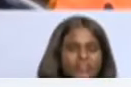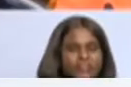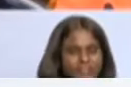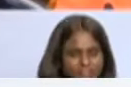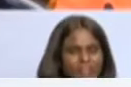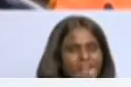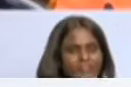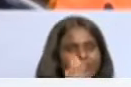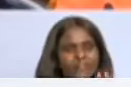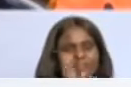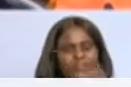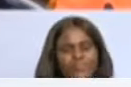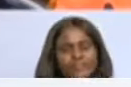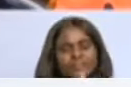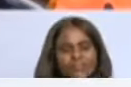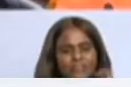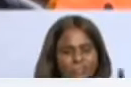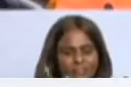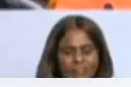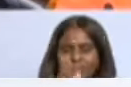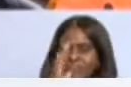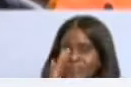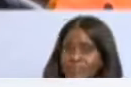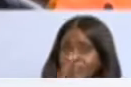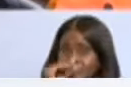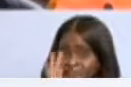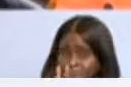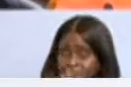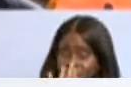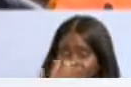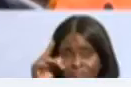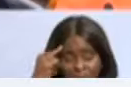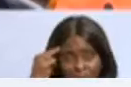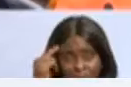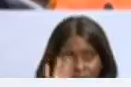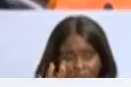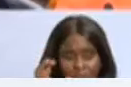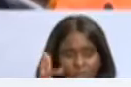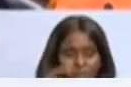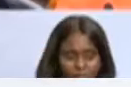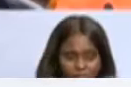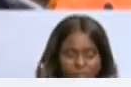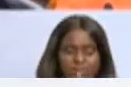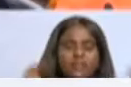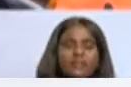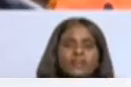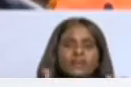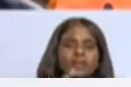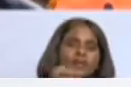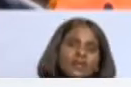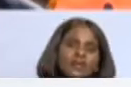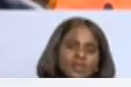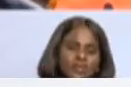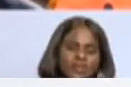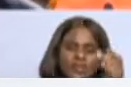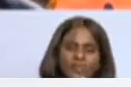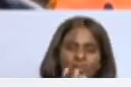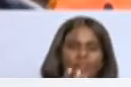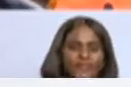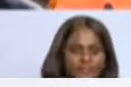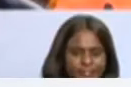place. Madam Speaker, your government will continue to promote investments and growth of the manufacturing